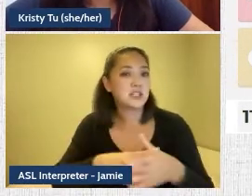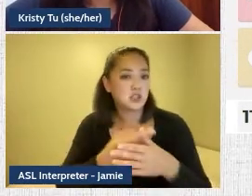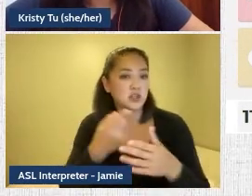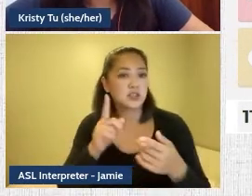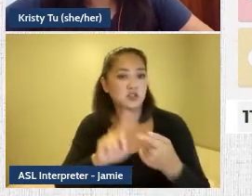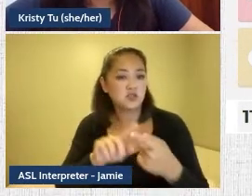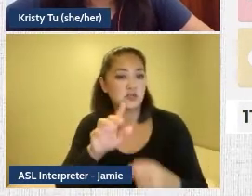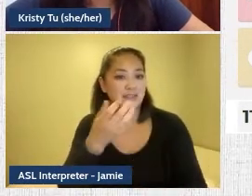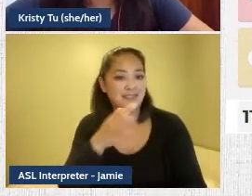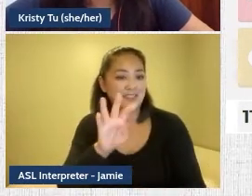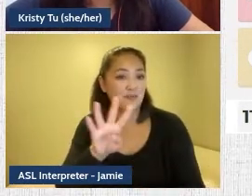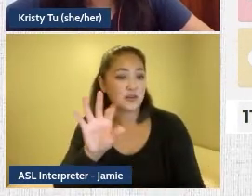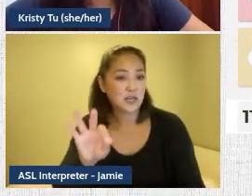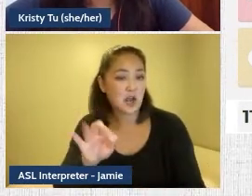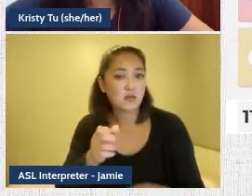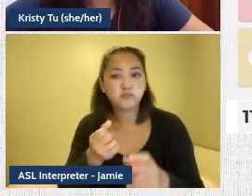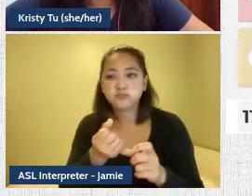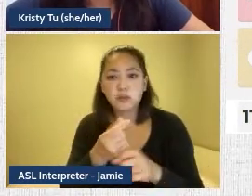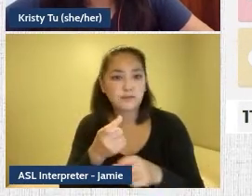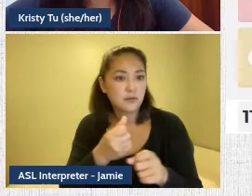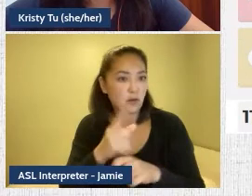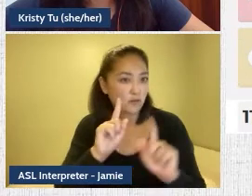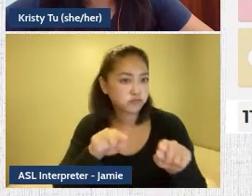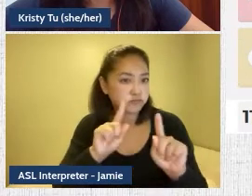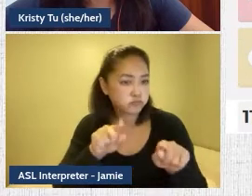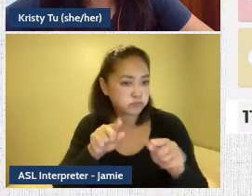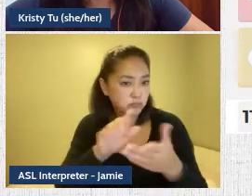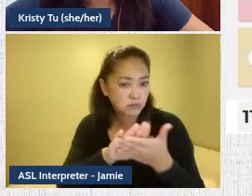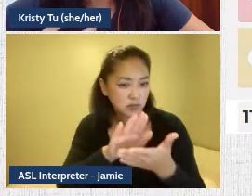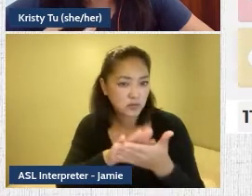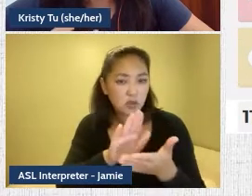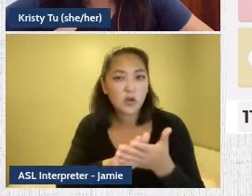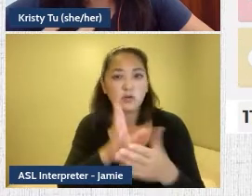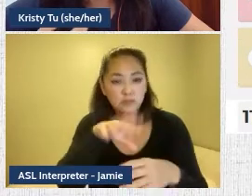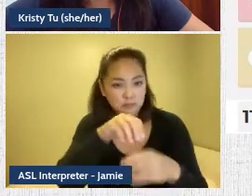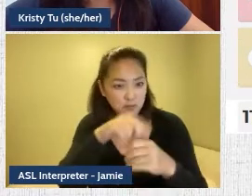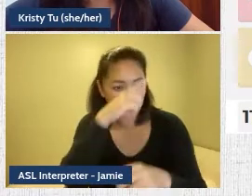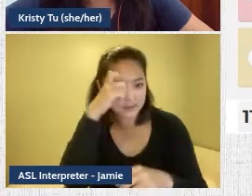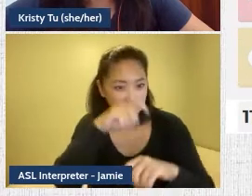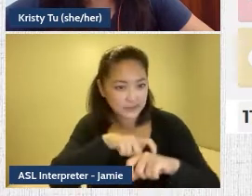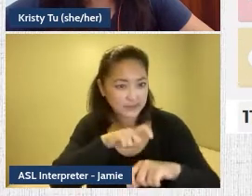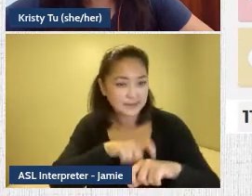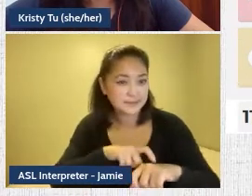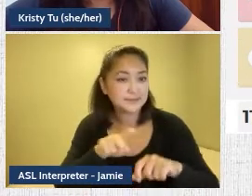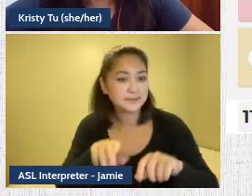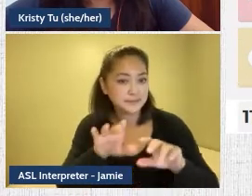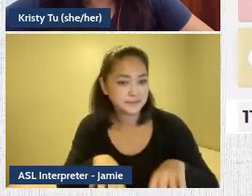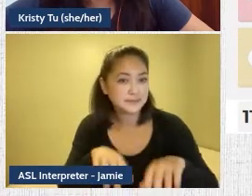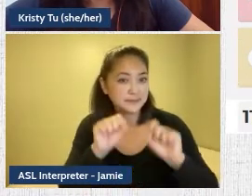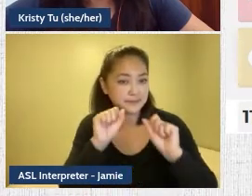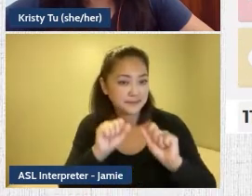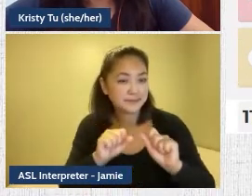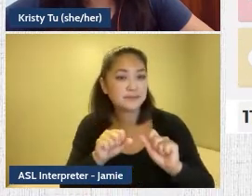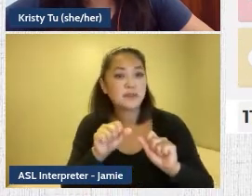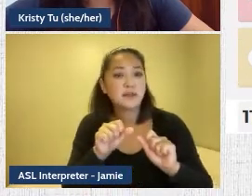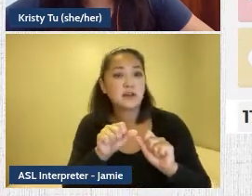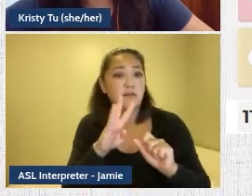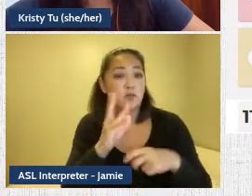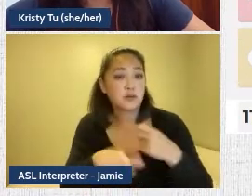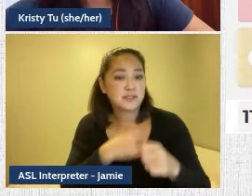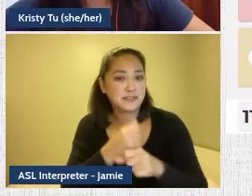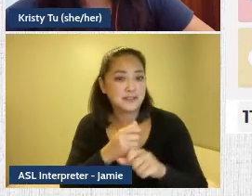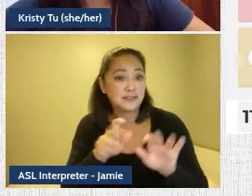They attended classes year-round for the first 2 years, including summers. And they earned their 4-year degree in calendar years. And